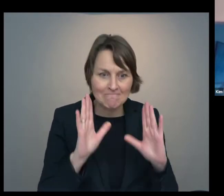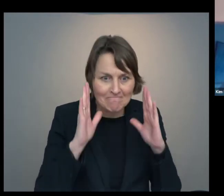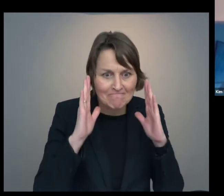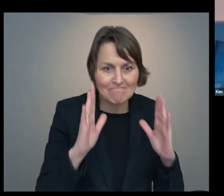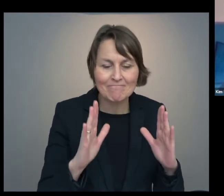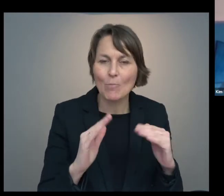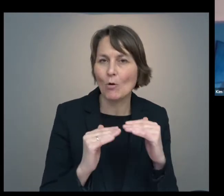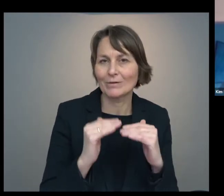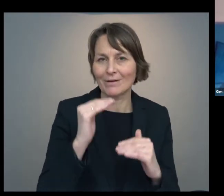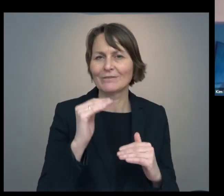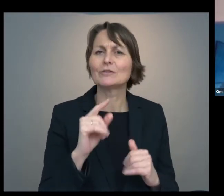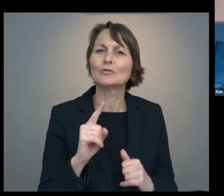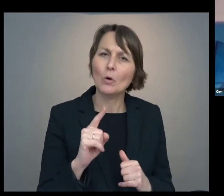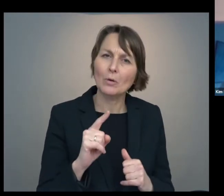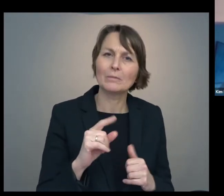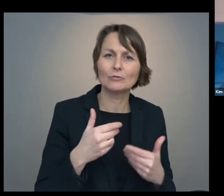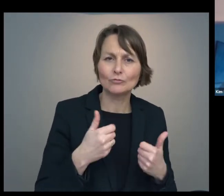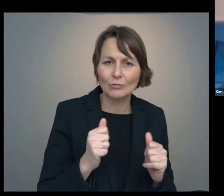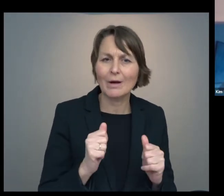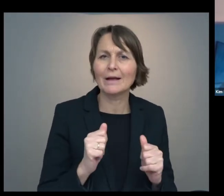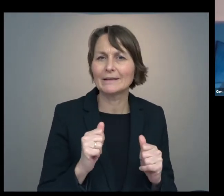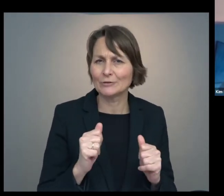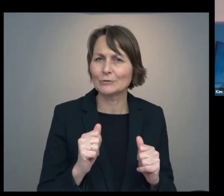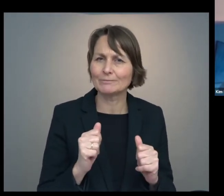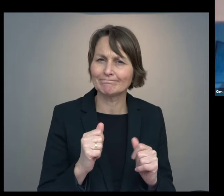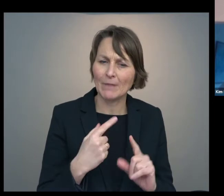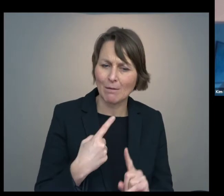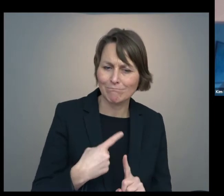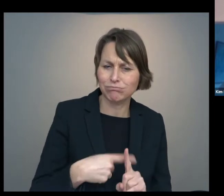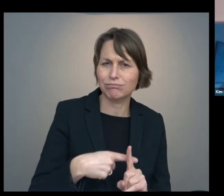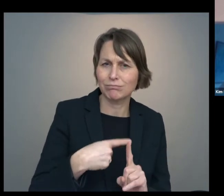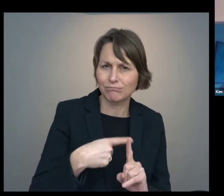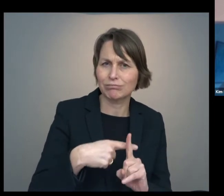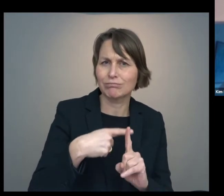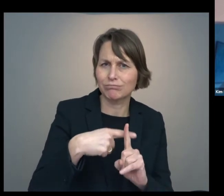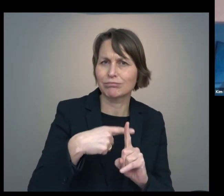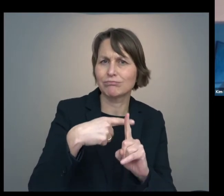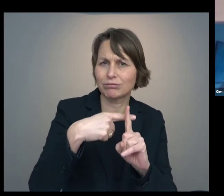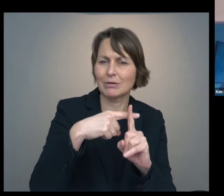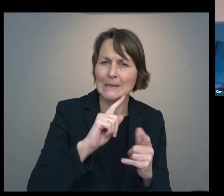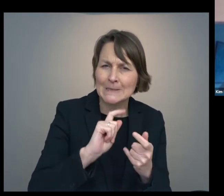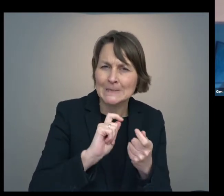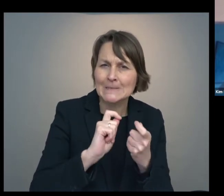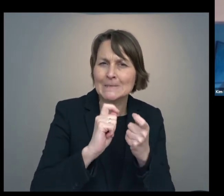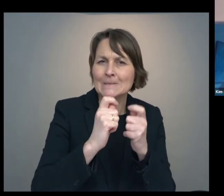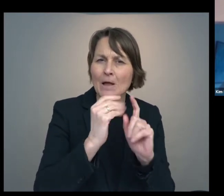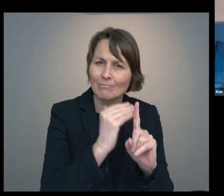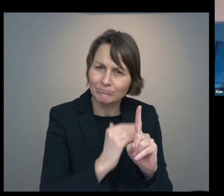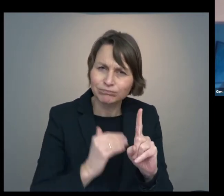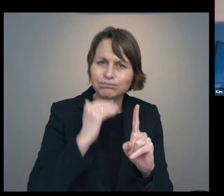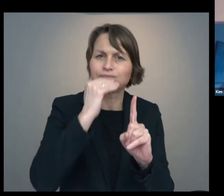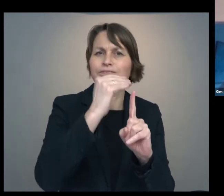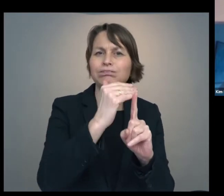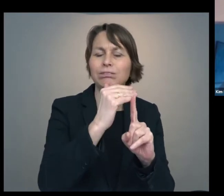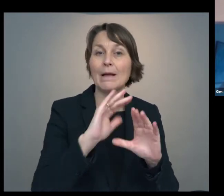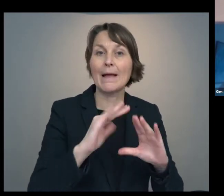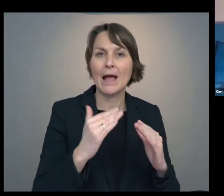love and attention that it has deserved, and we're trying to make that better. So, and we're doing that